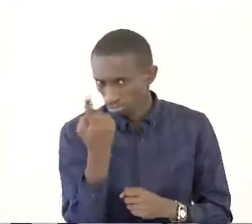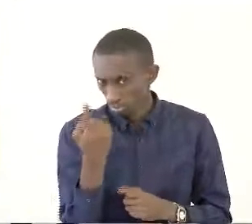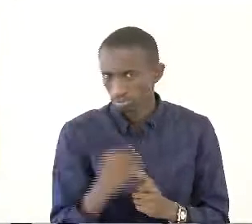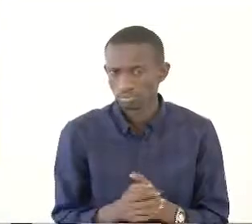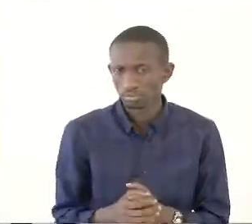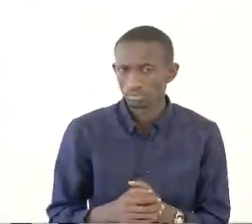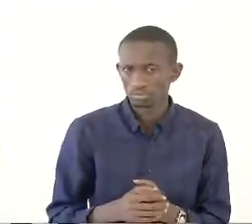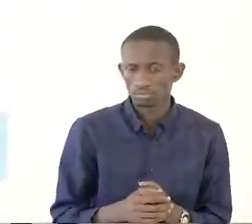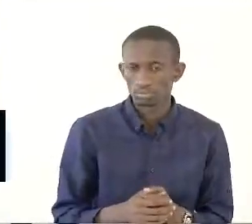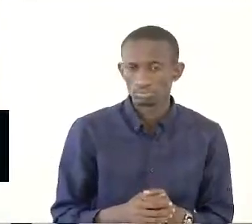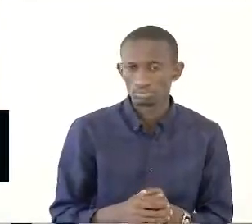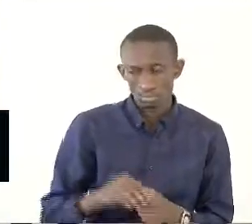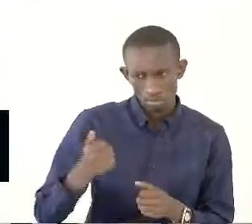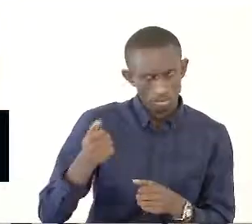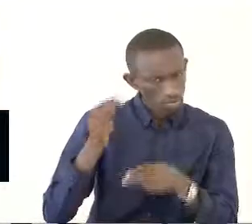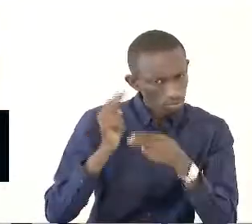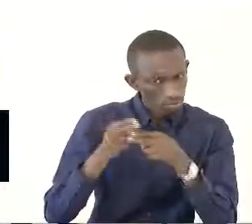what we call the gauge